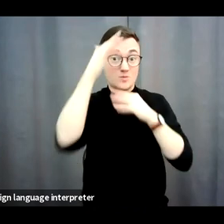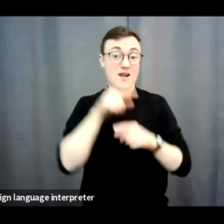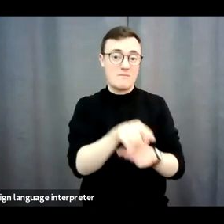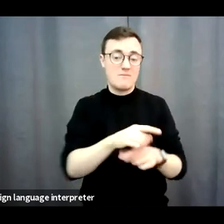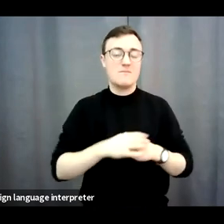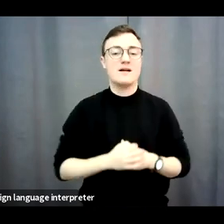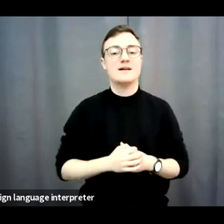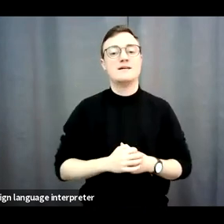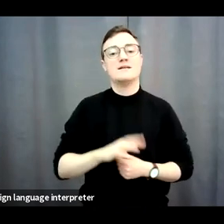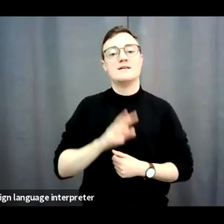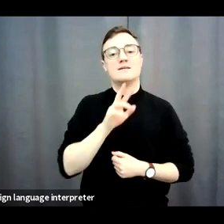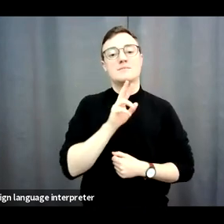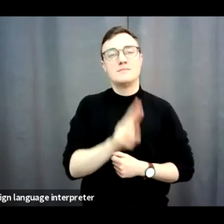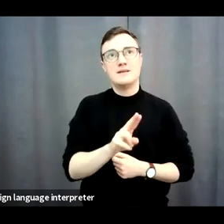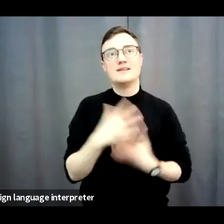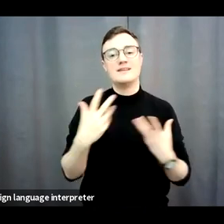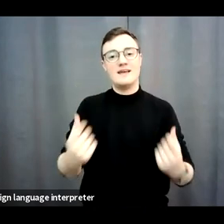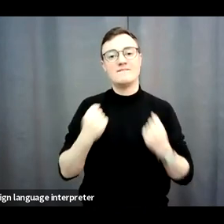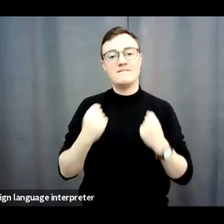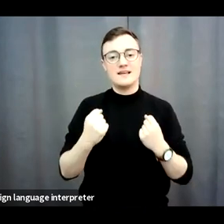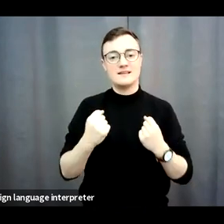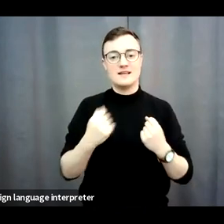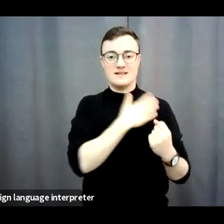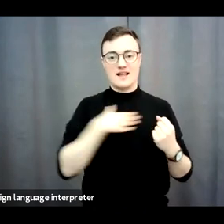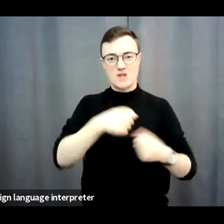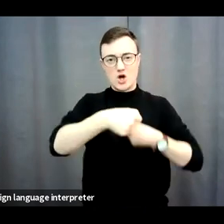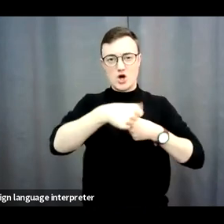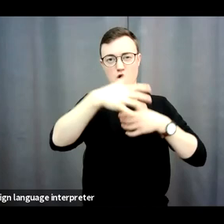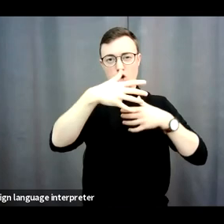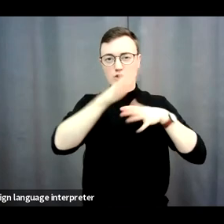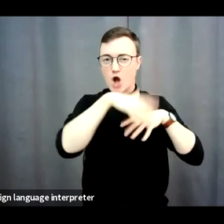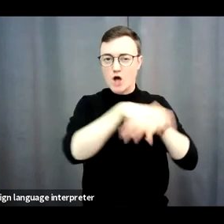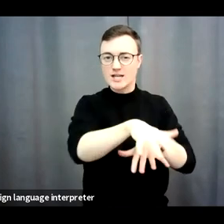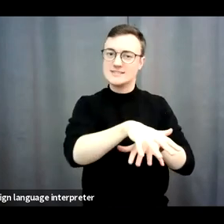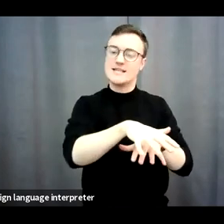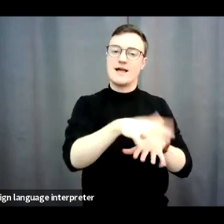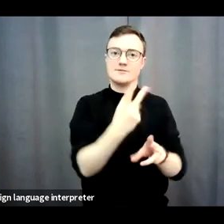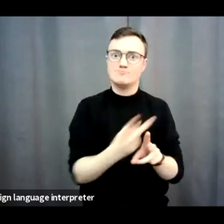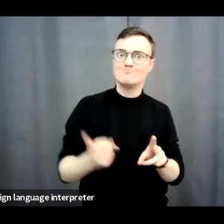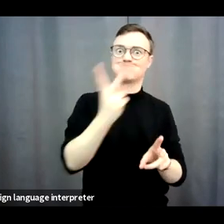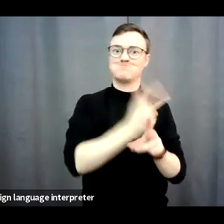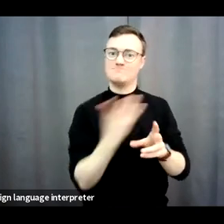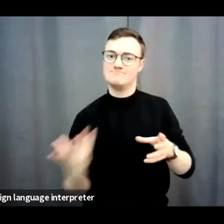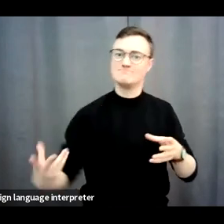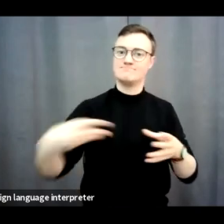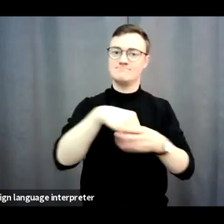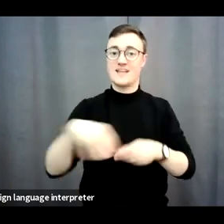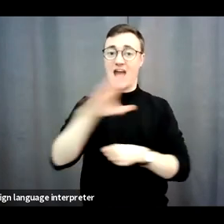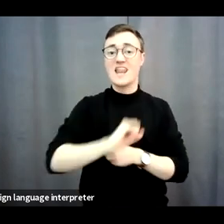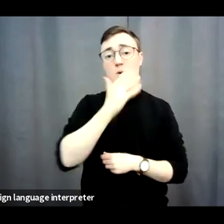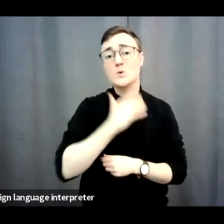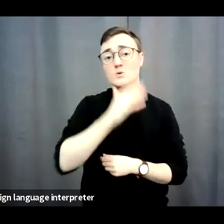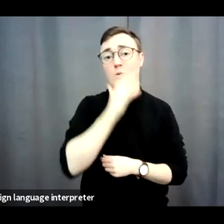it's also important that the disability movement itself becomes more inclusive towards youth and